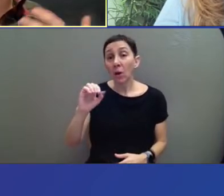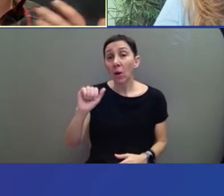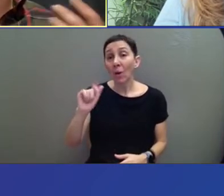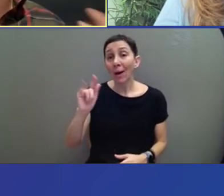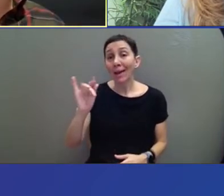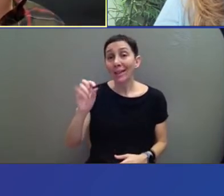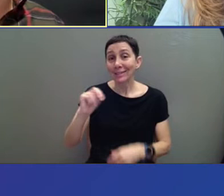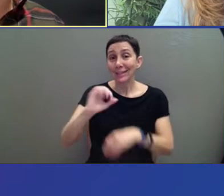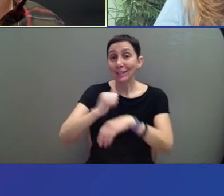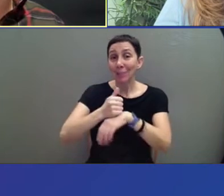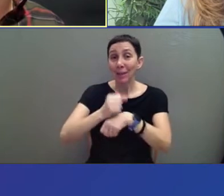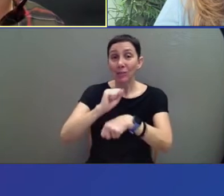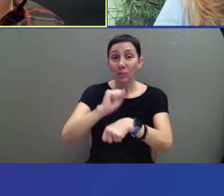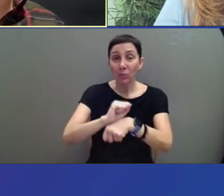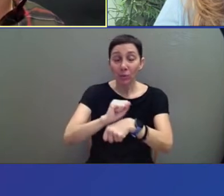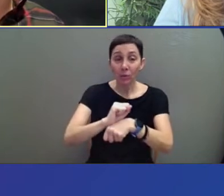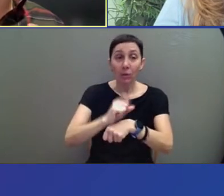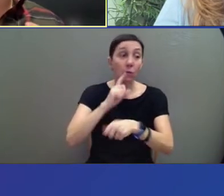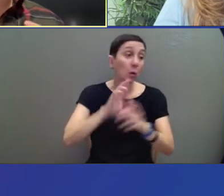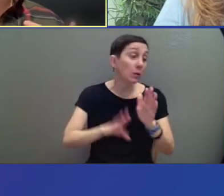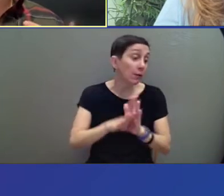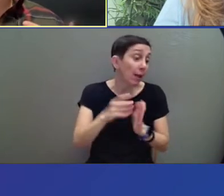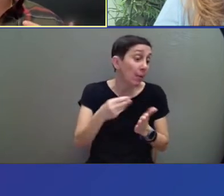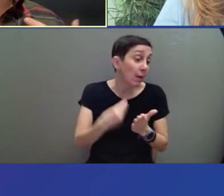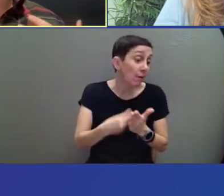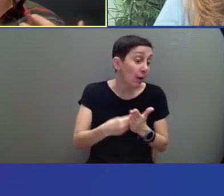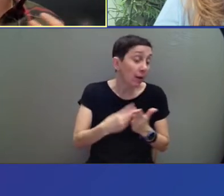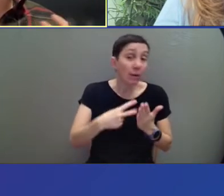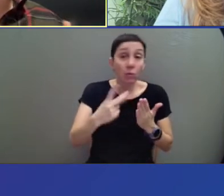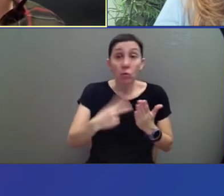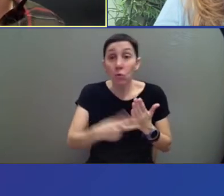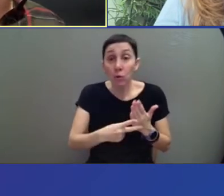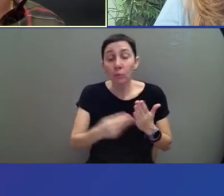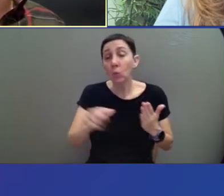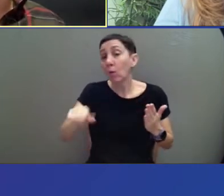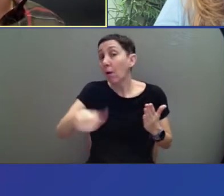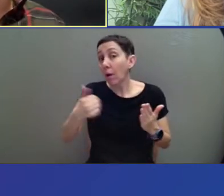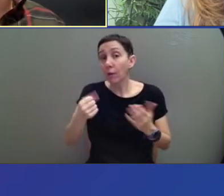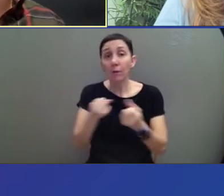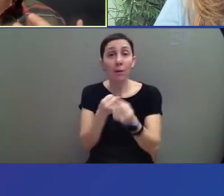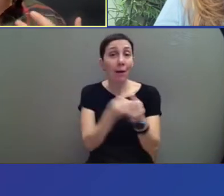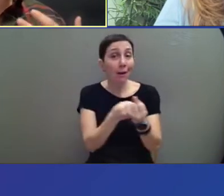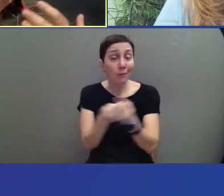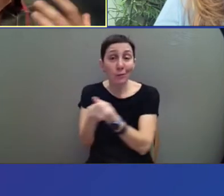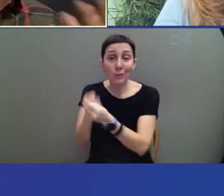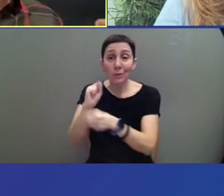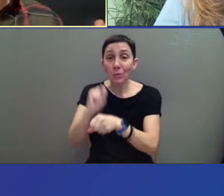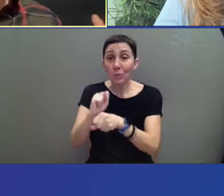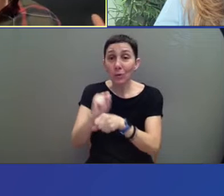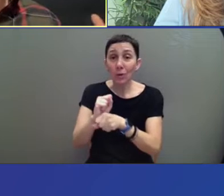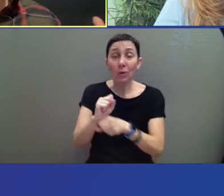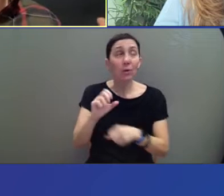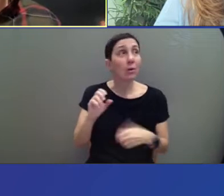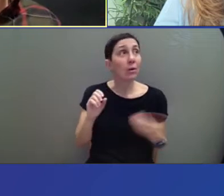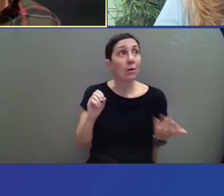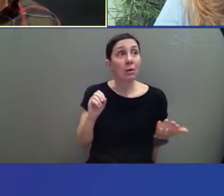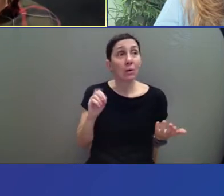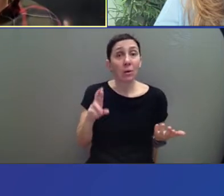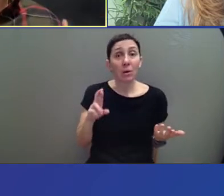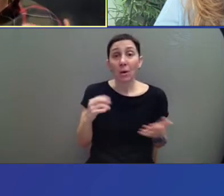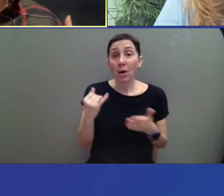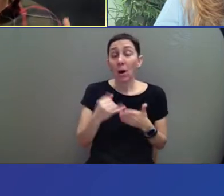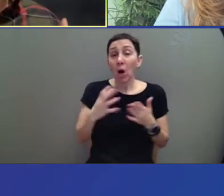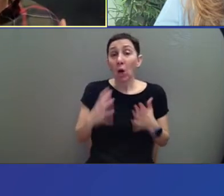for the purposes of developing funding programs or for other kinds of advocacy efforts, or even as, I think artists